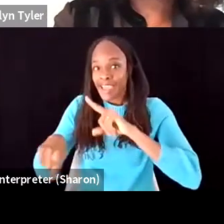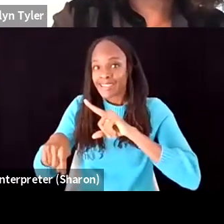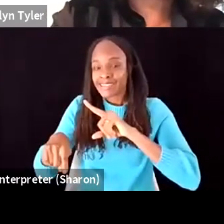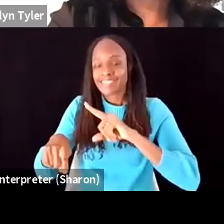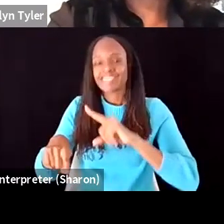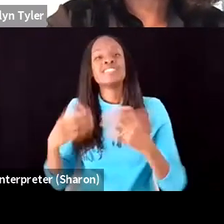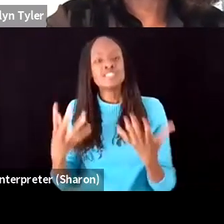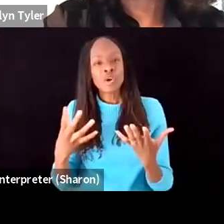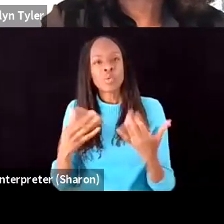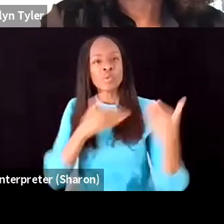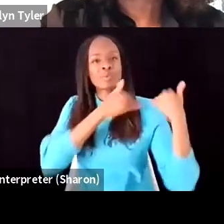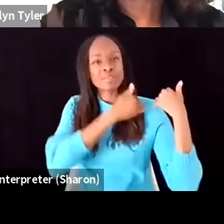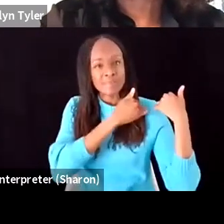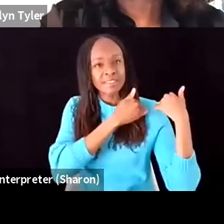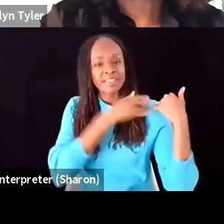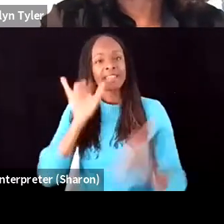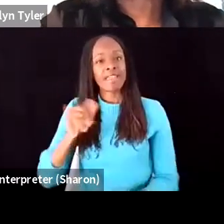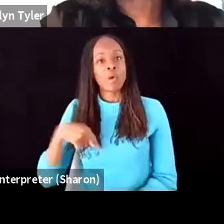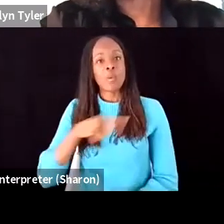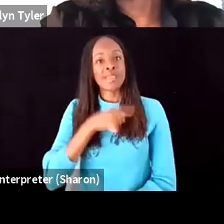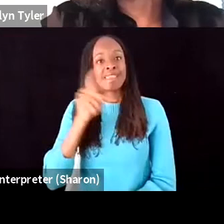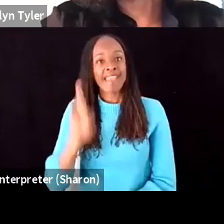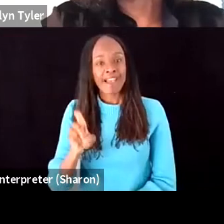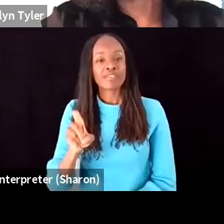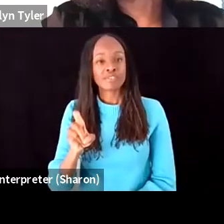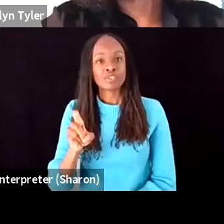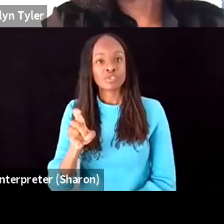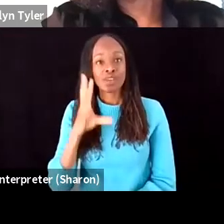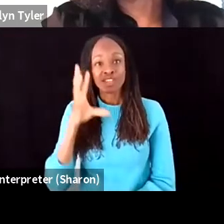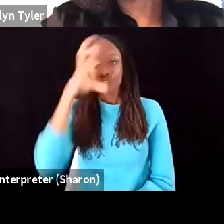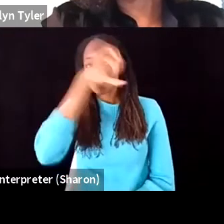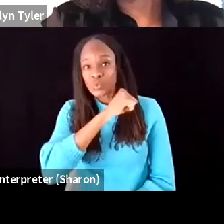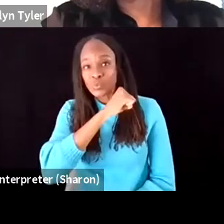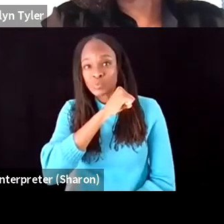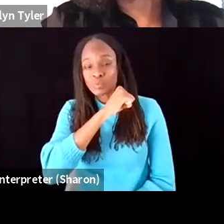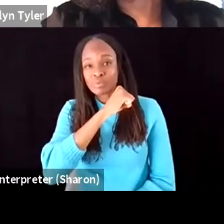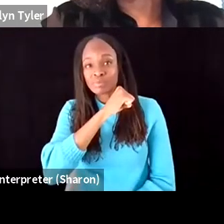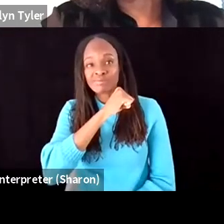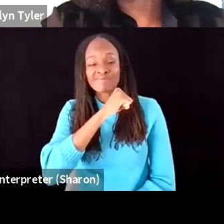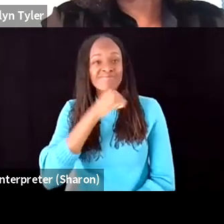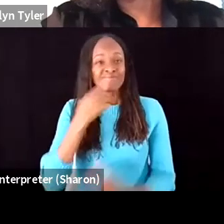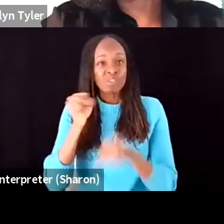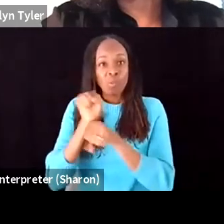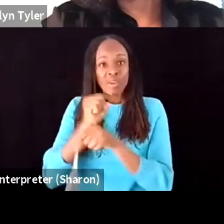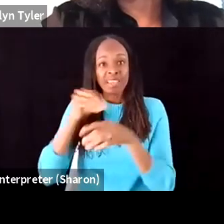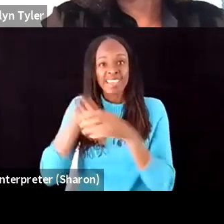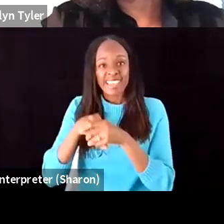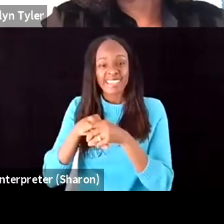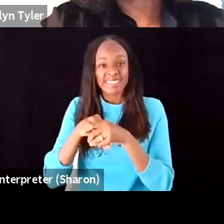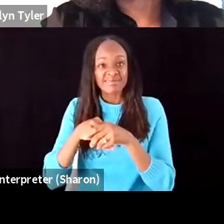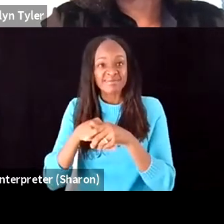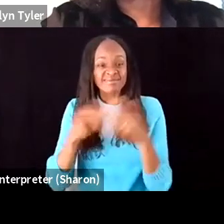the responsibility that we have to assume working in the markets in which we